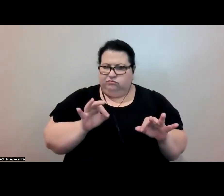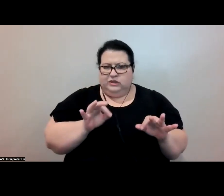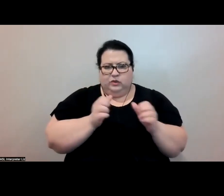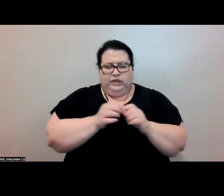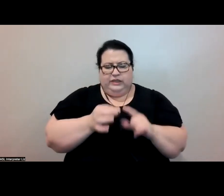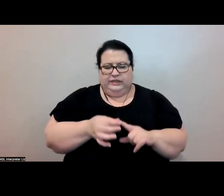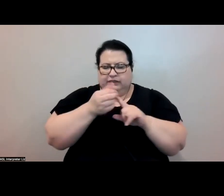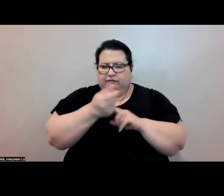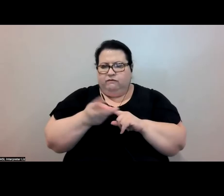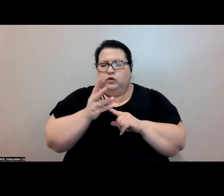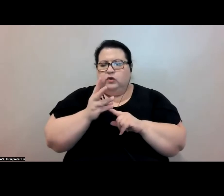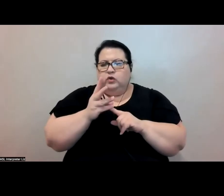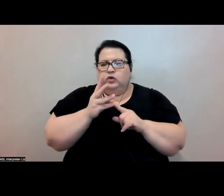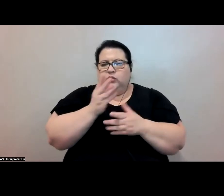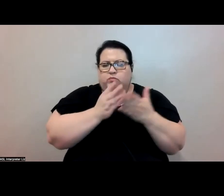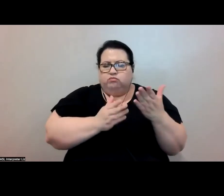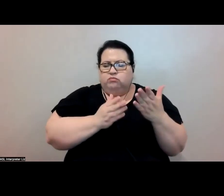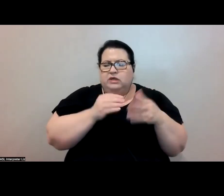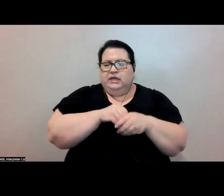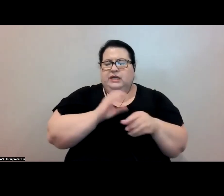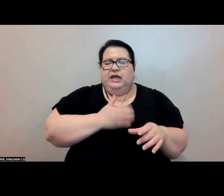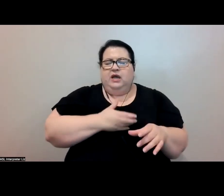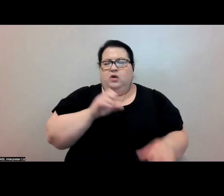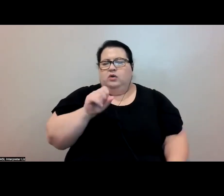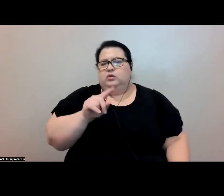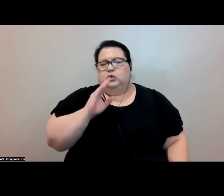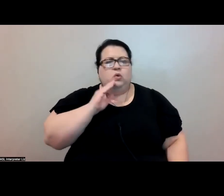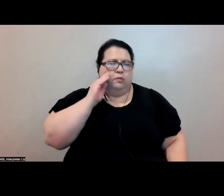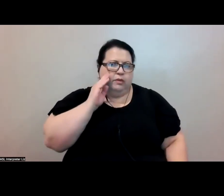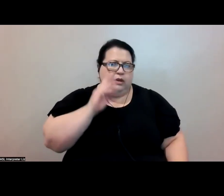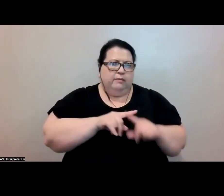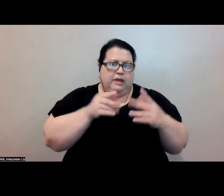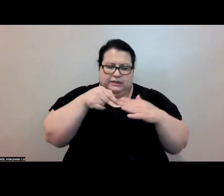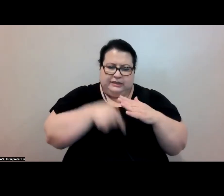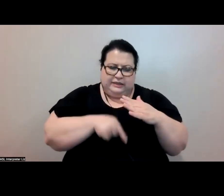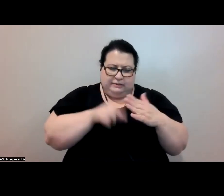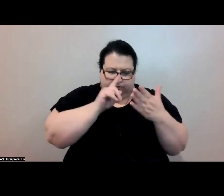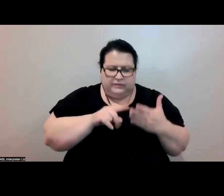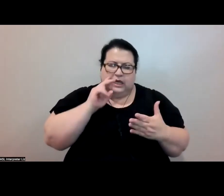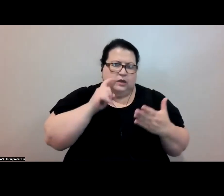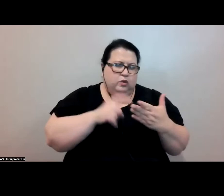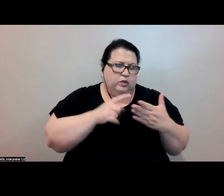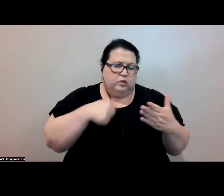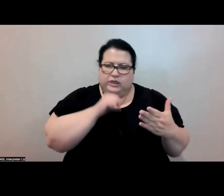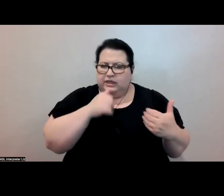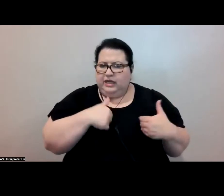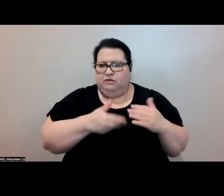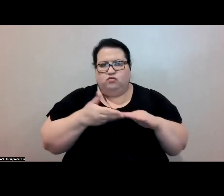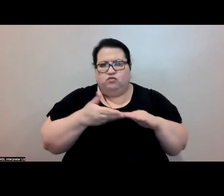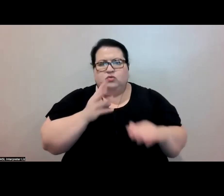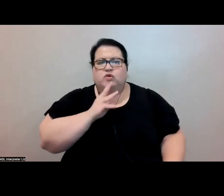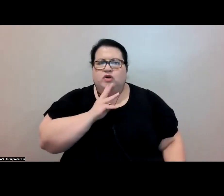the exception of a few new cracks in our stucco at our home. But through deeper inspections, I noticed we did not have any running